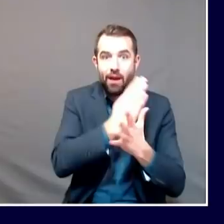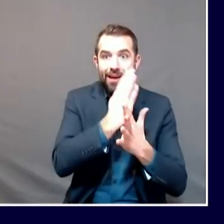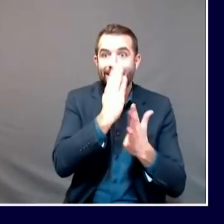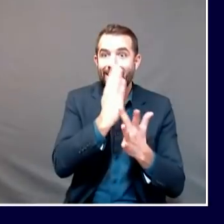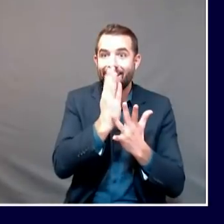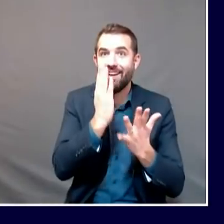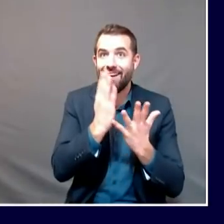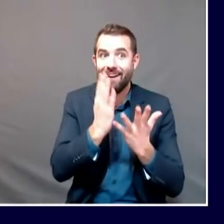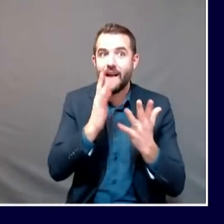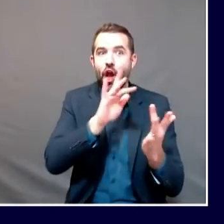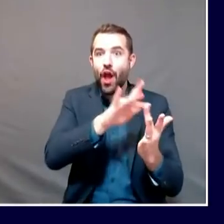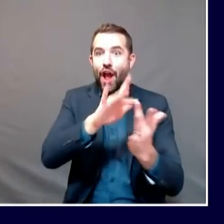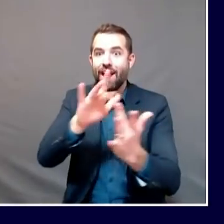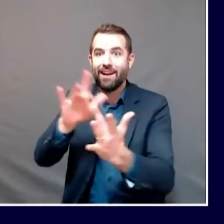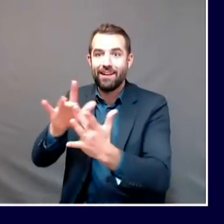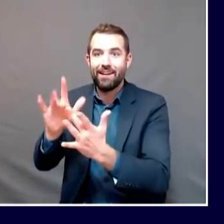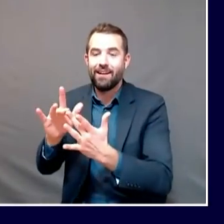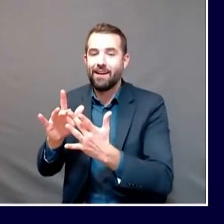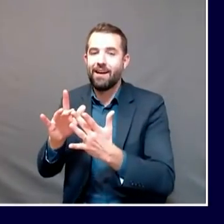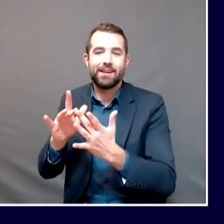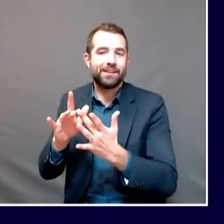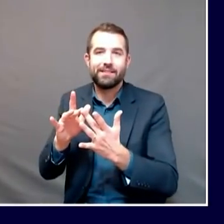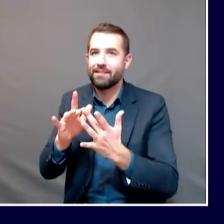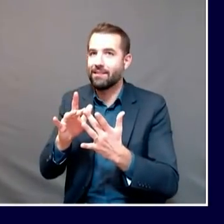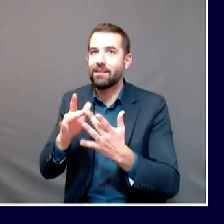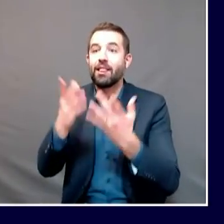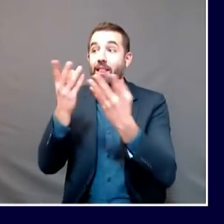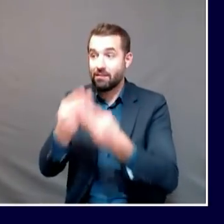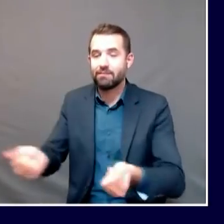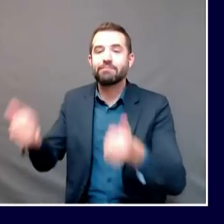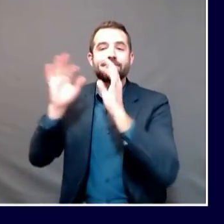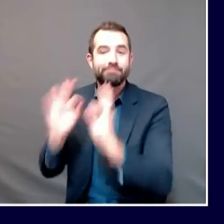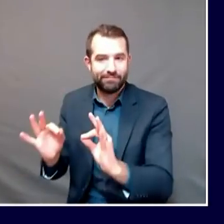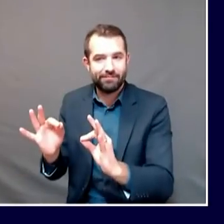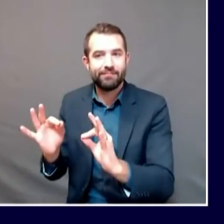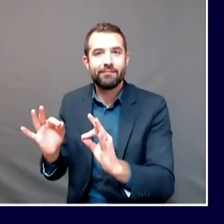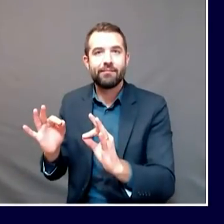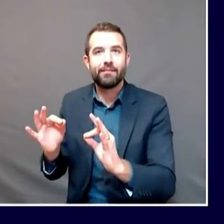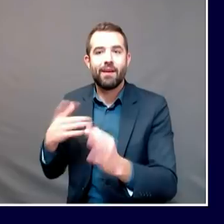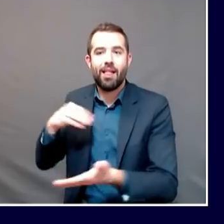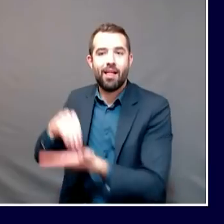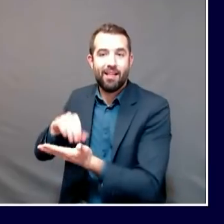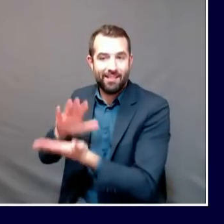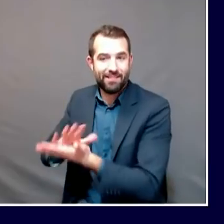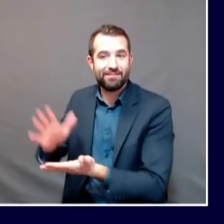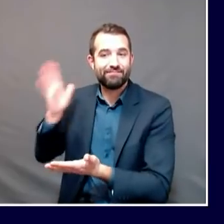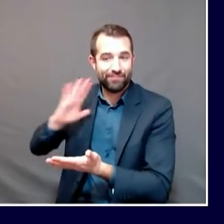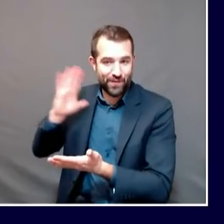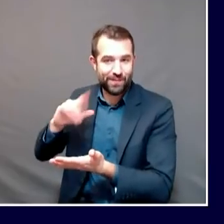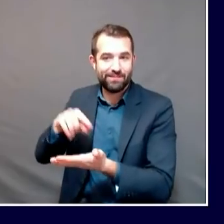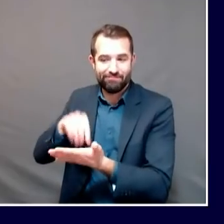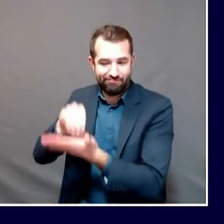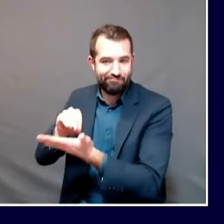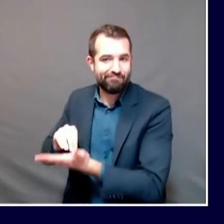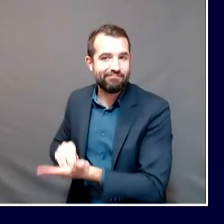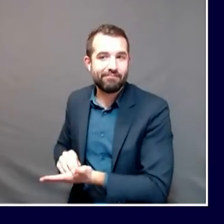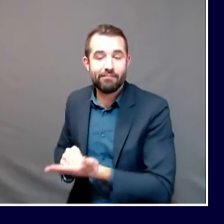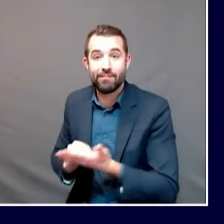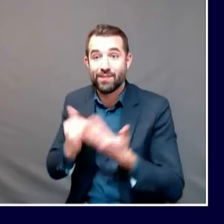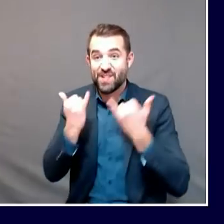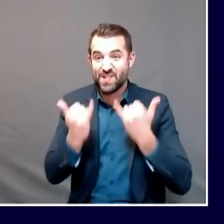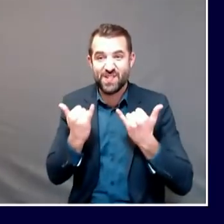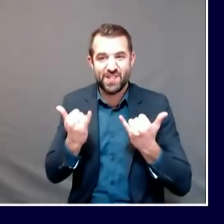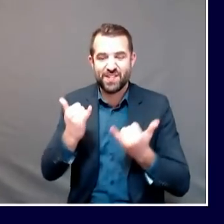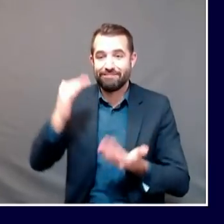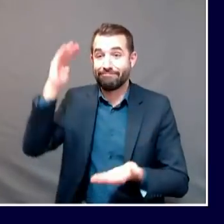as much. But certainly folks are still recovering. I just don't have the data to show what those